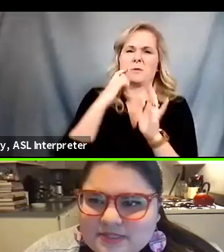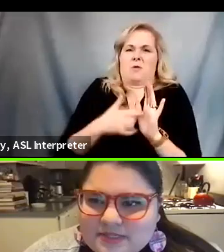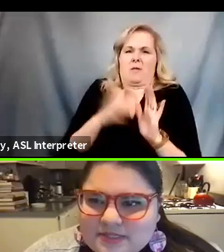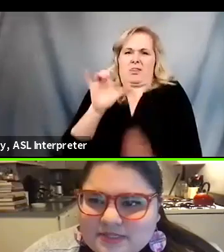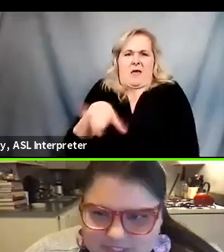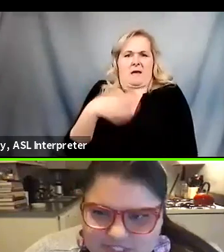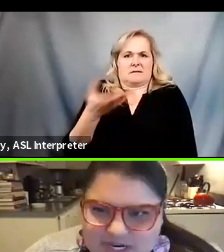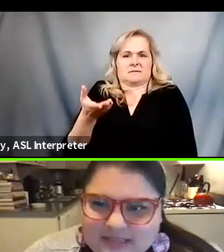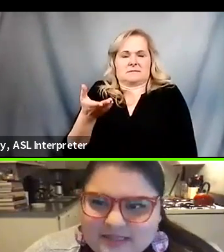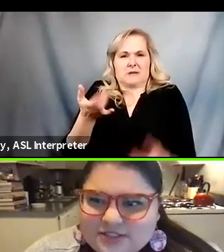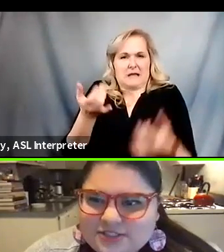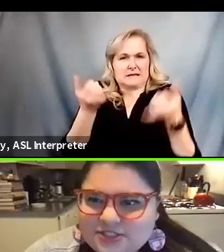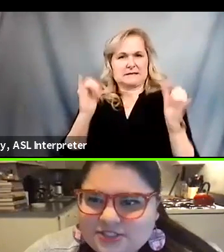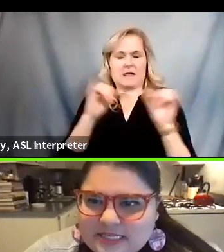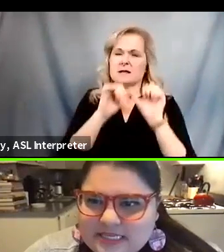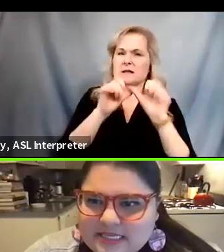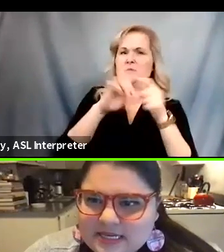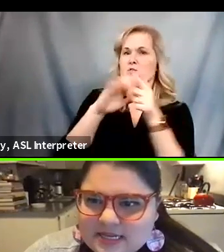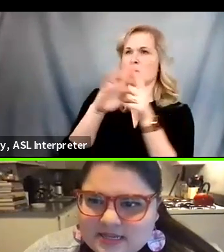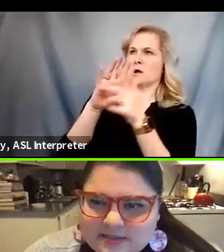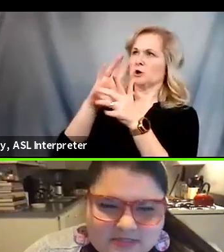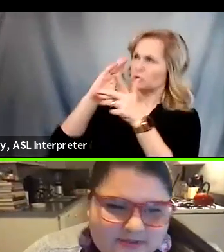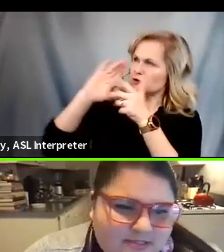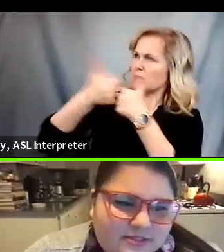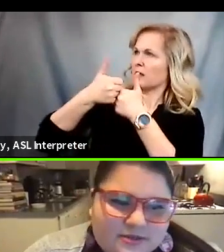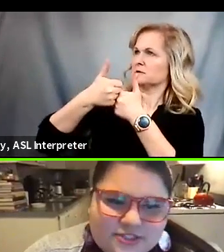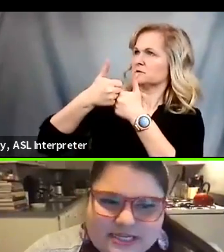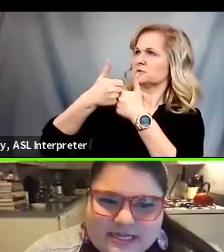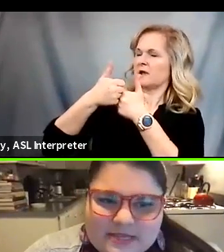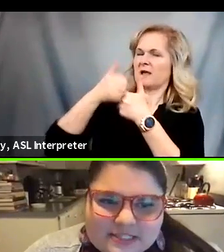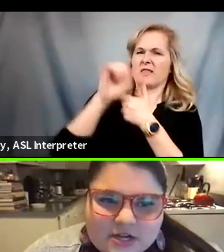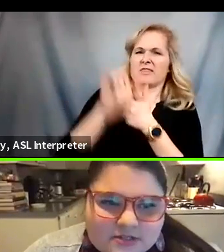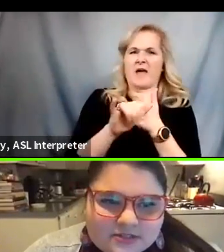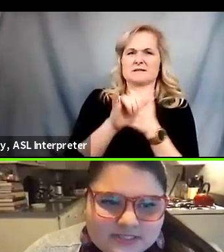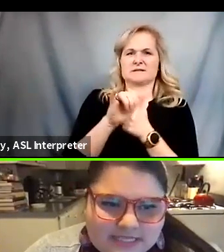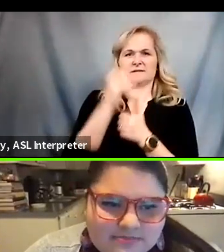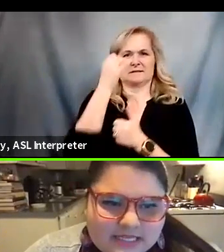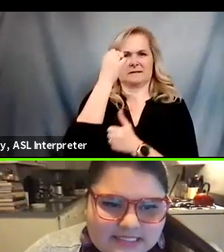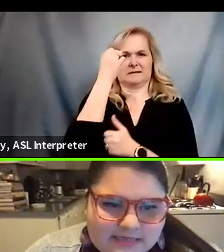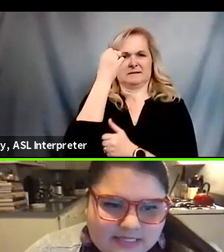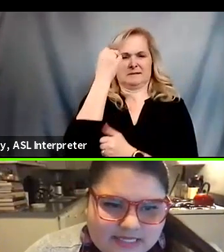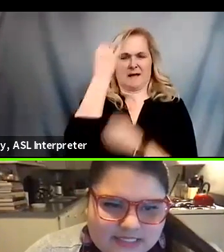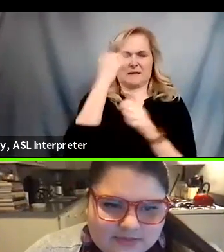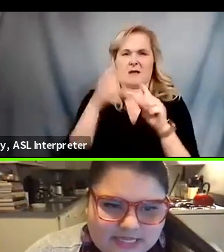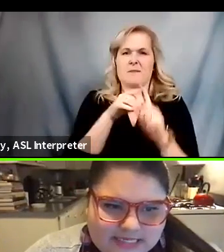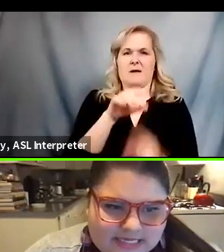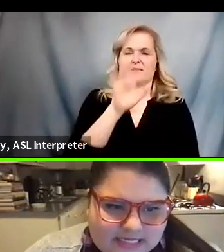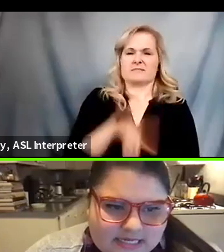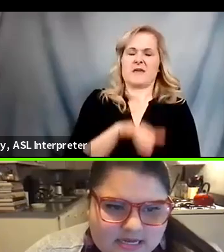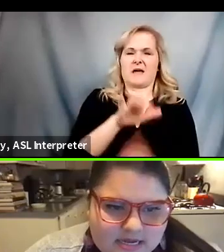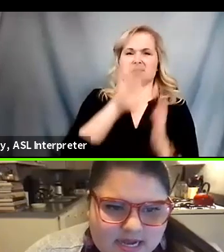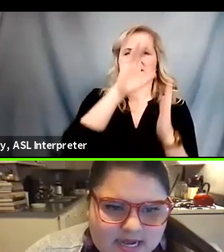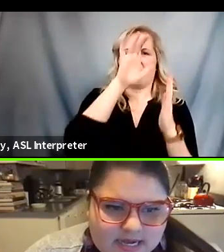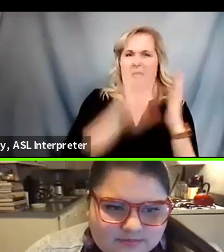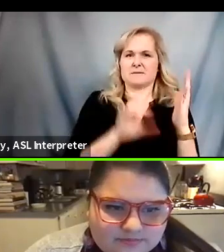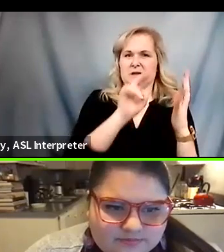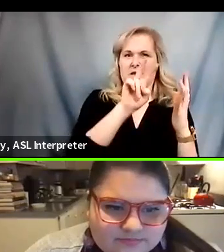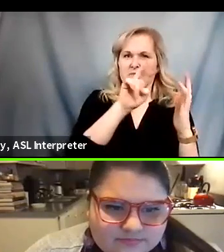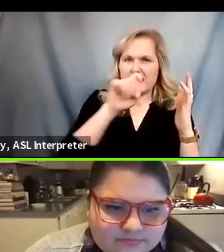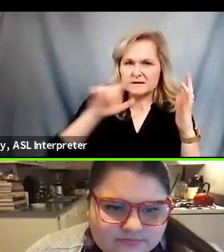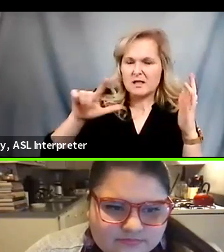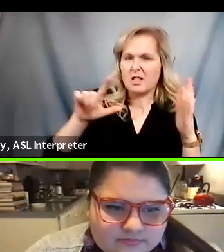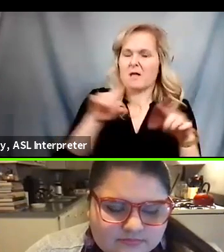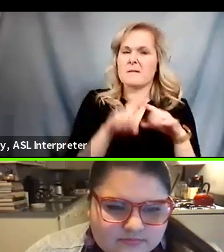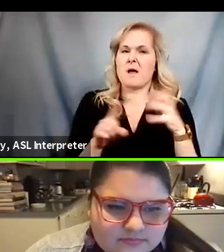While still continuing to challenge the empty vessel notion. I mean, it's all deeply, deeply interrelated.